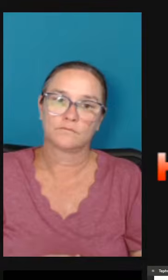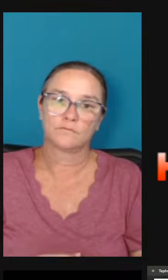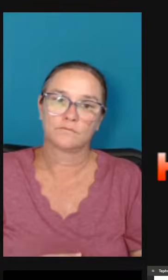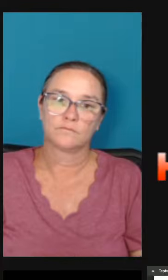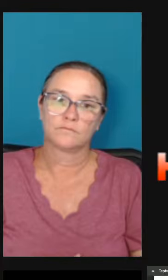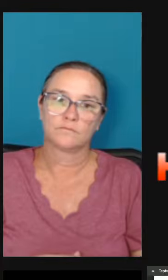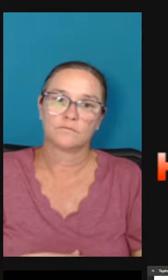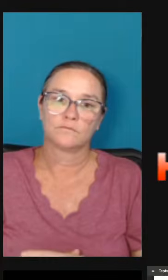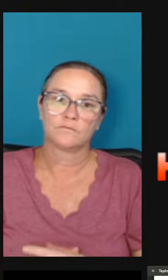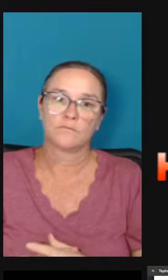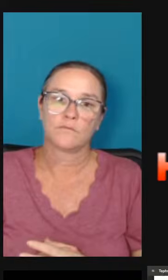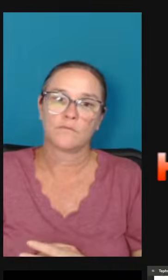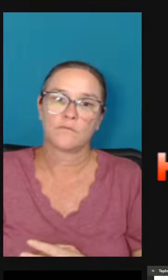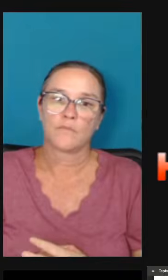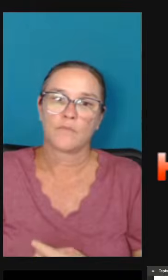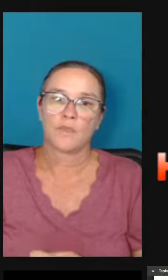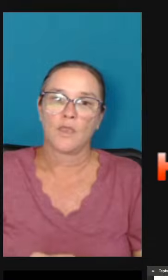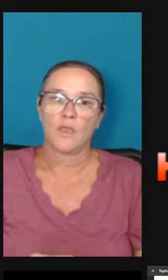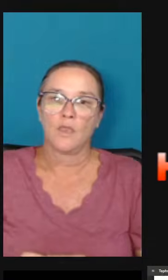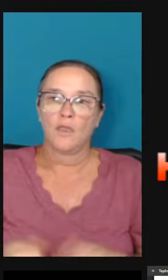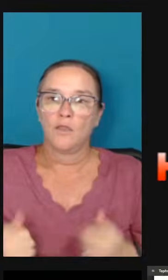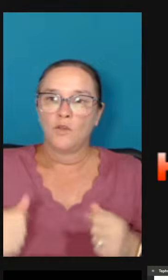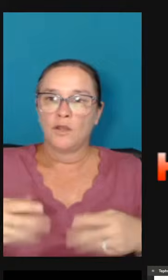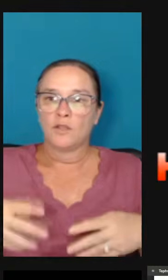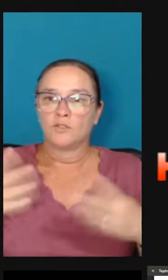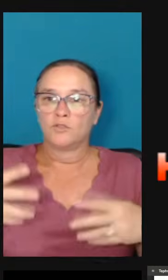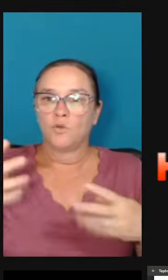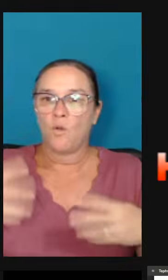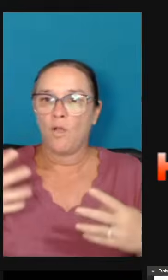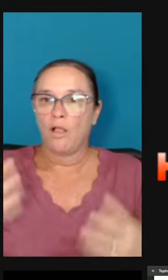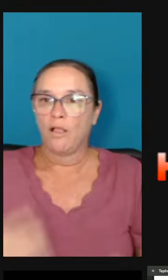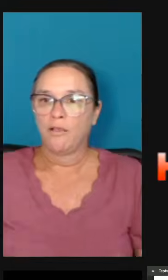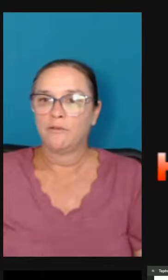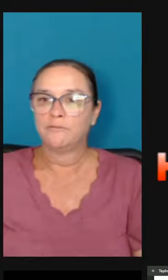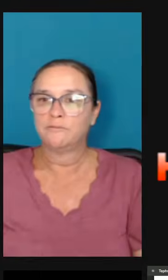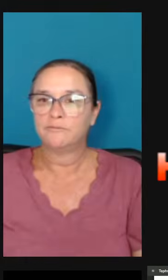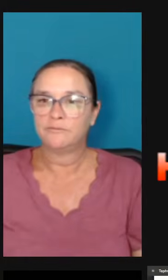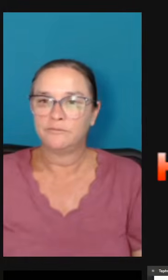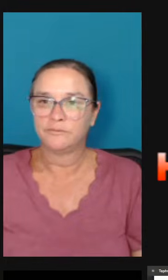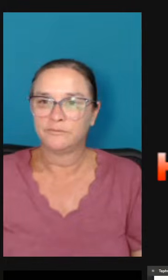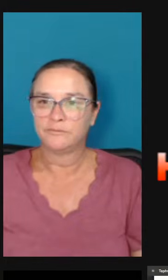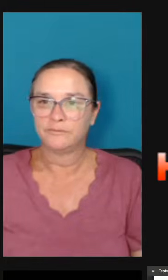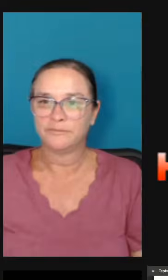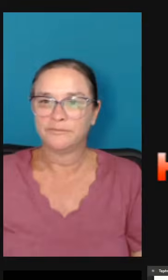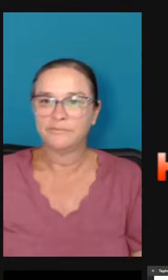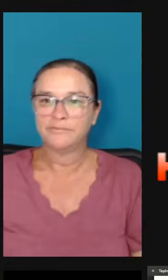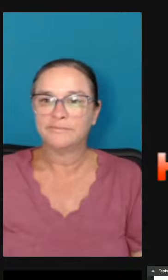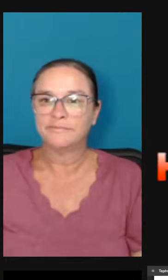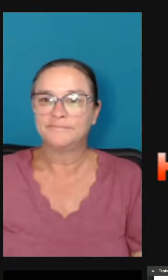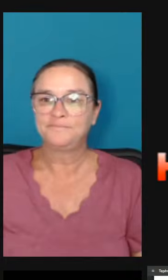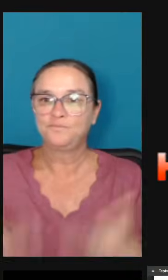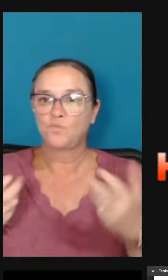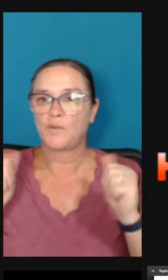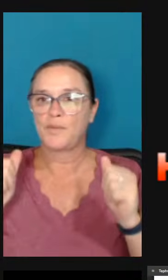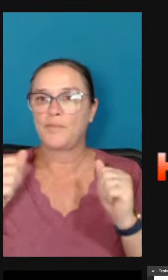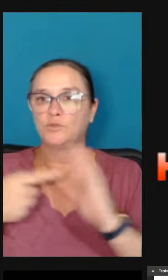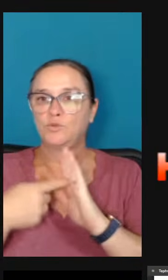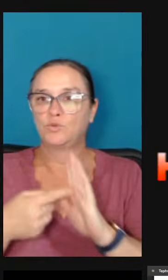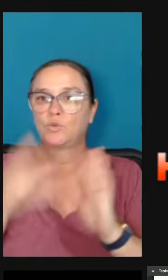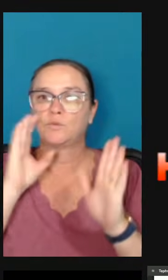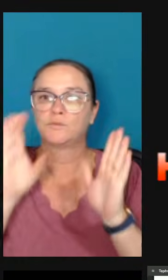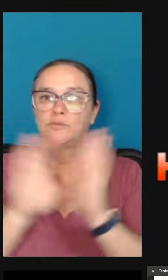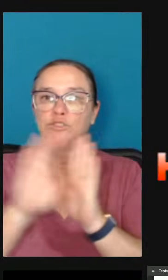the scroll bar, so I can get past a lot of this and maybe come to some of the graphics that can share some of